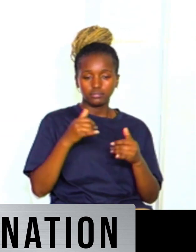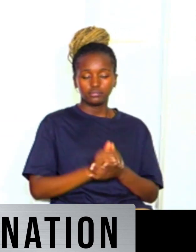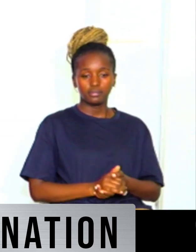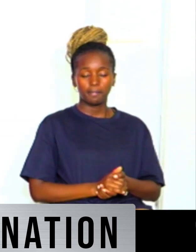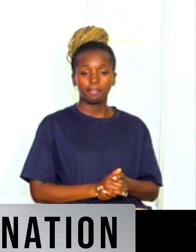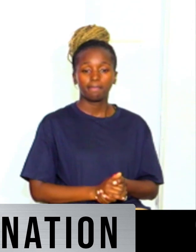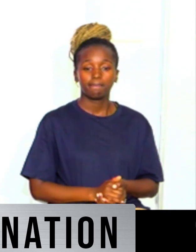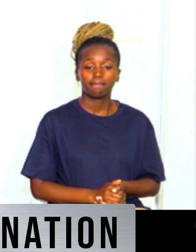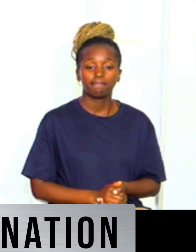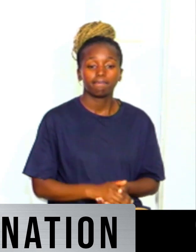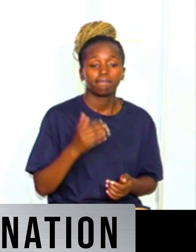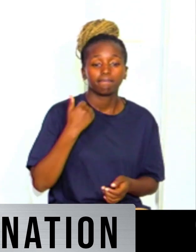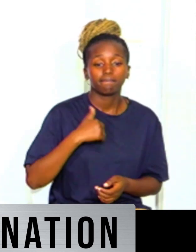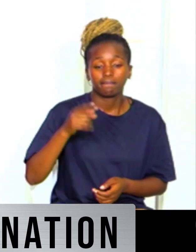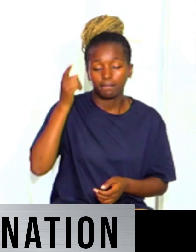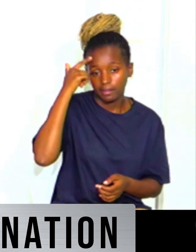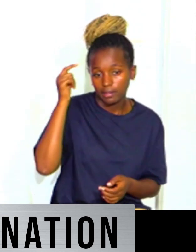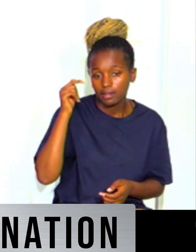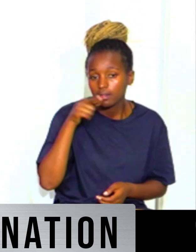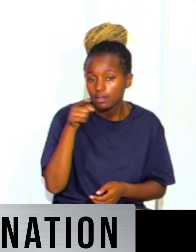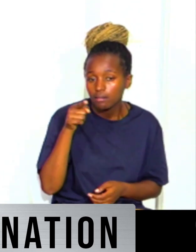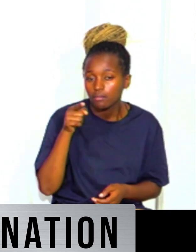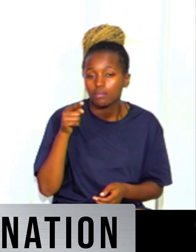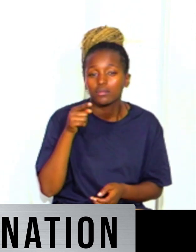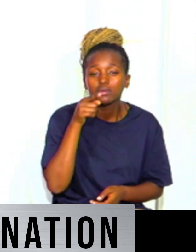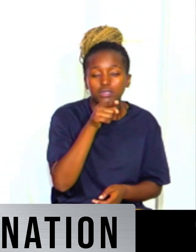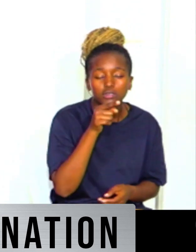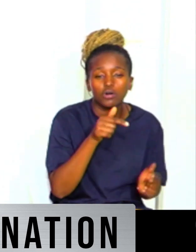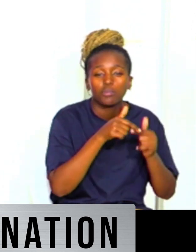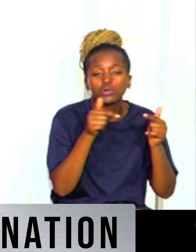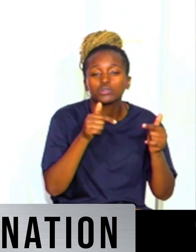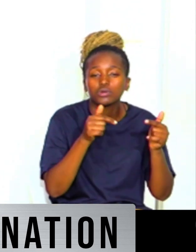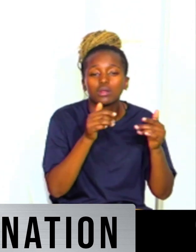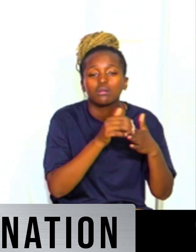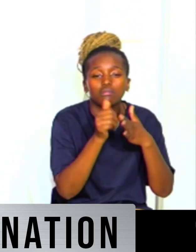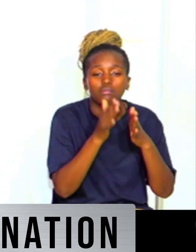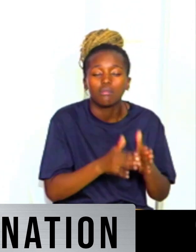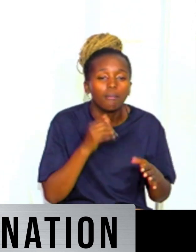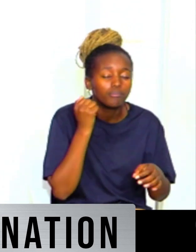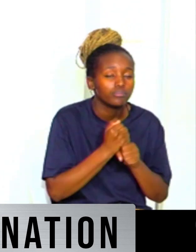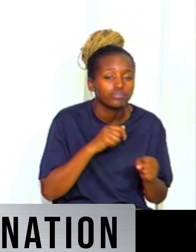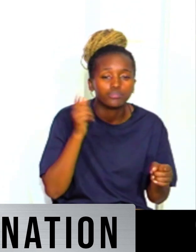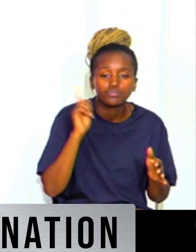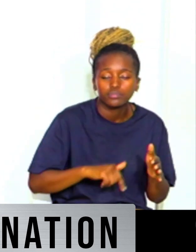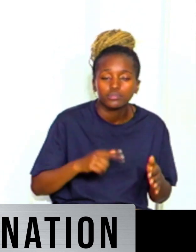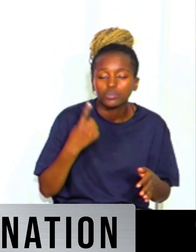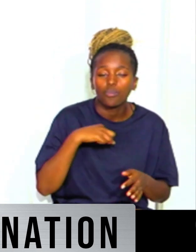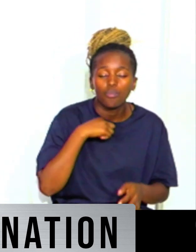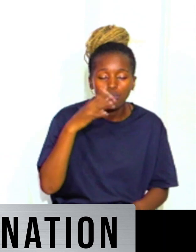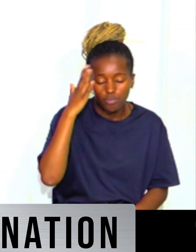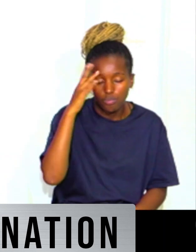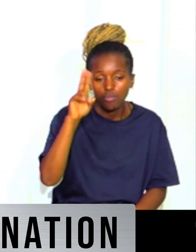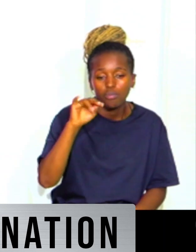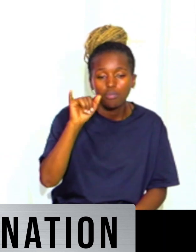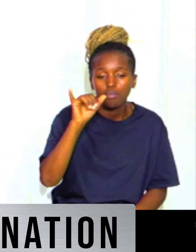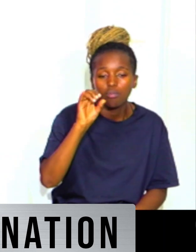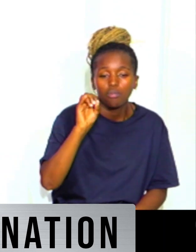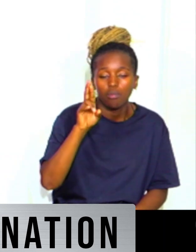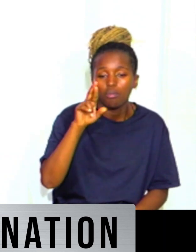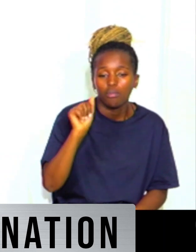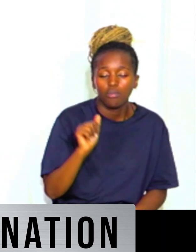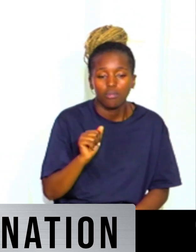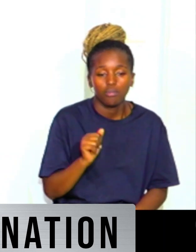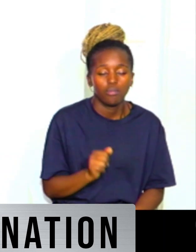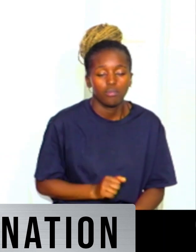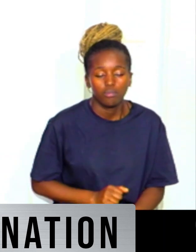he done to the people hapo chini ndiye akajulikana? Someone like Didi Nyoro. Didi Nyoro is a very, very